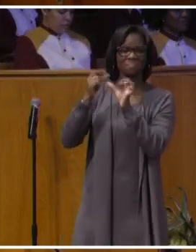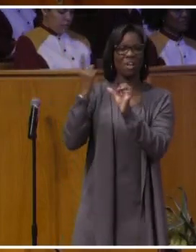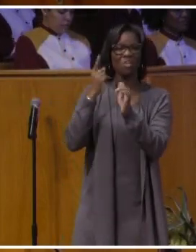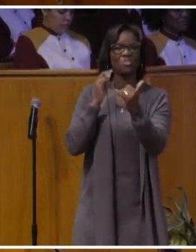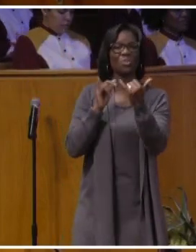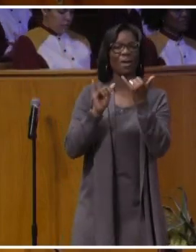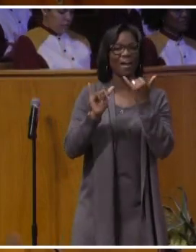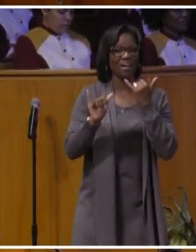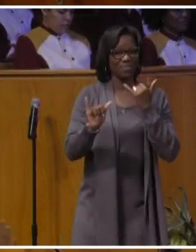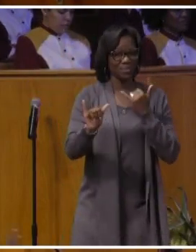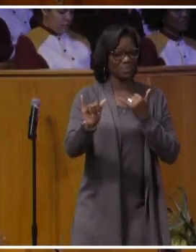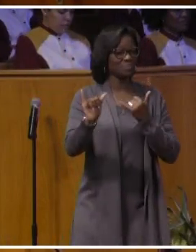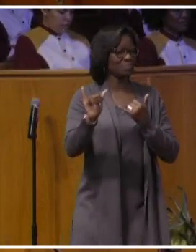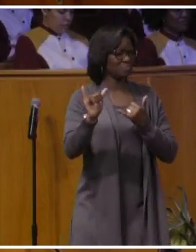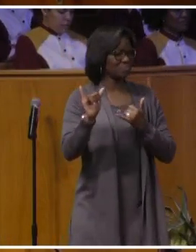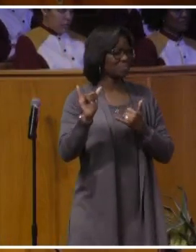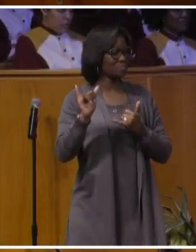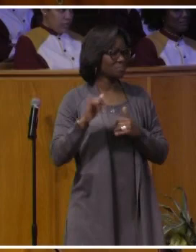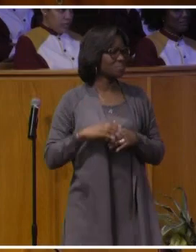endures forever.